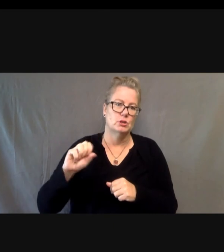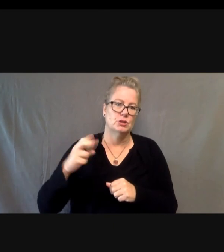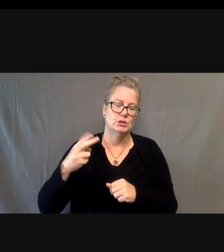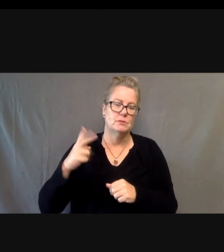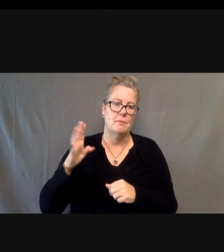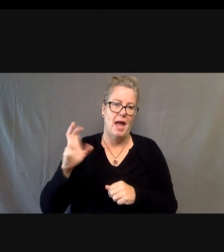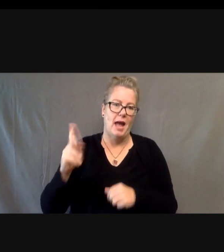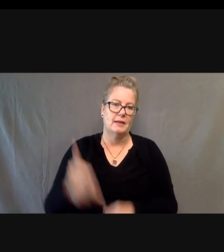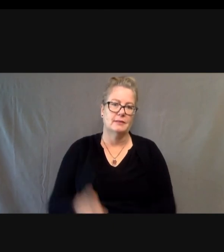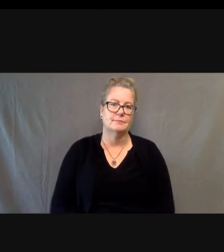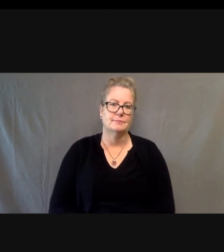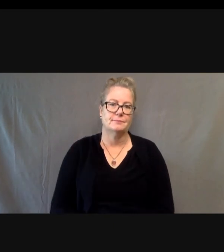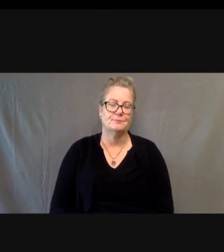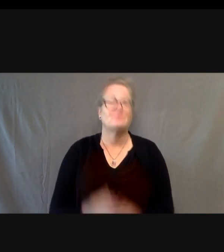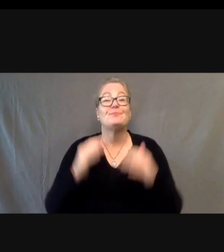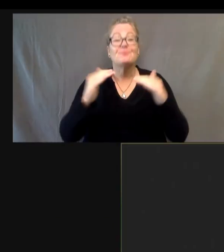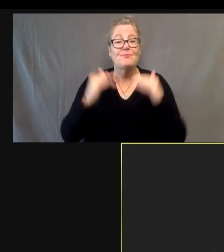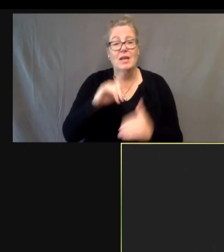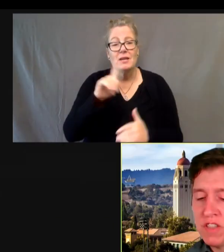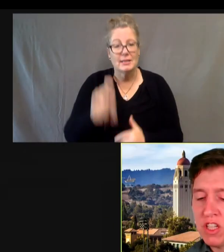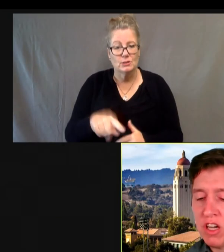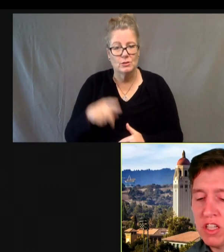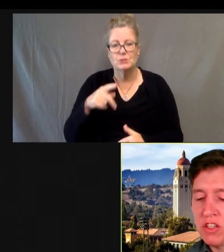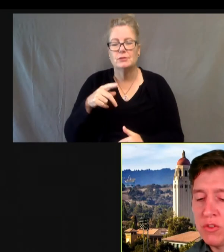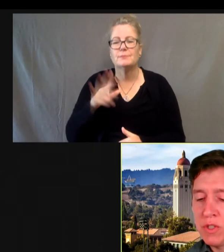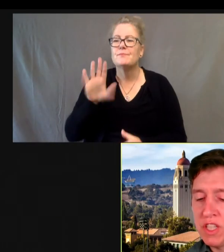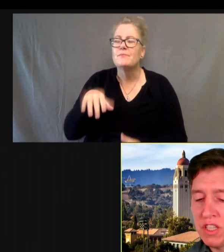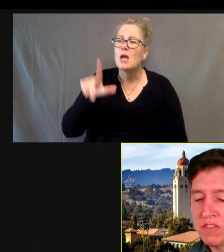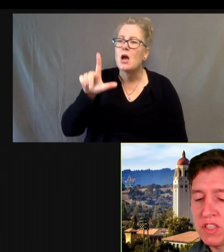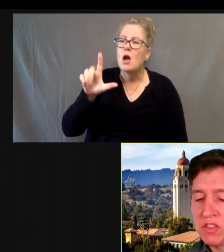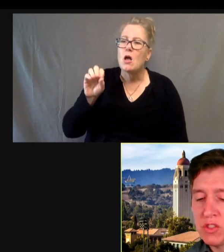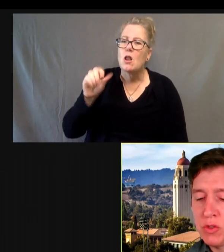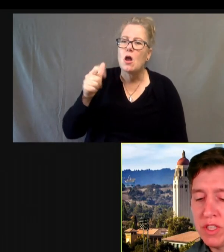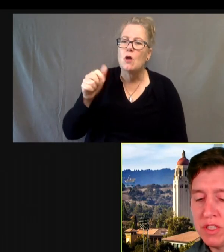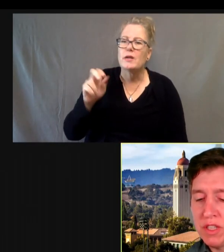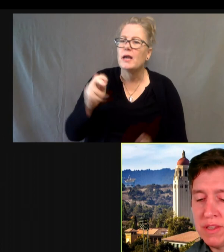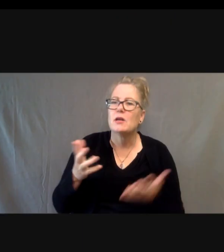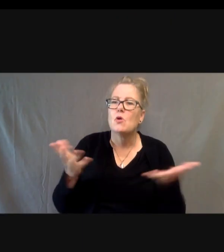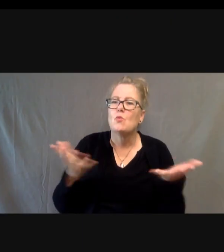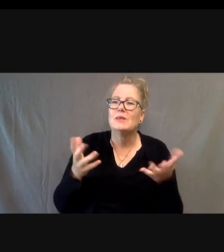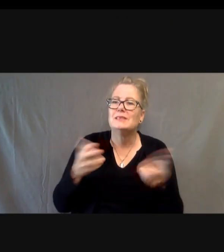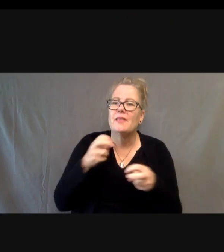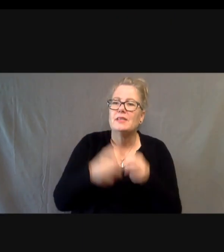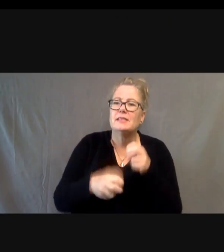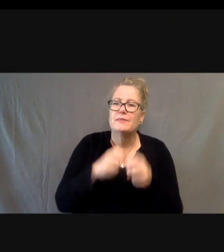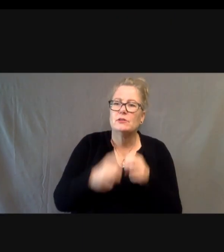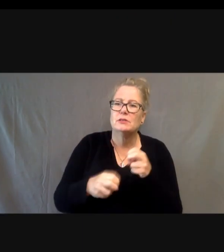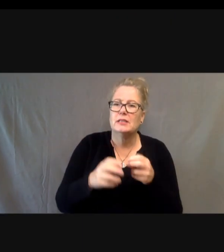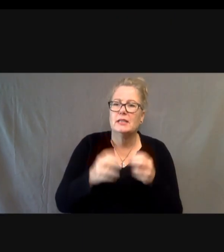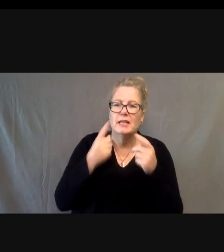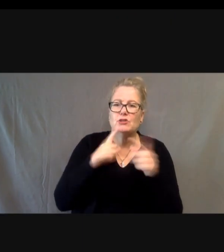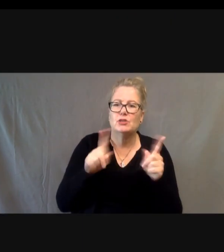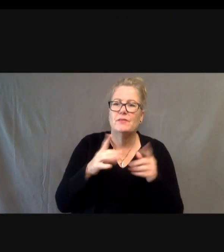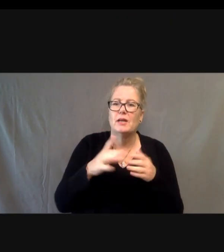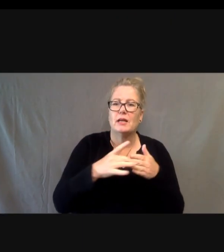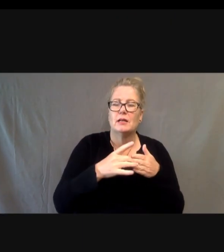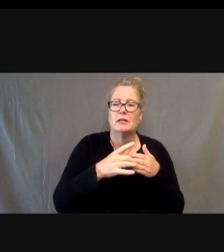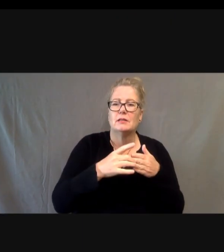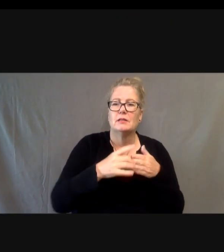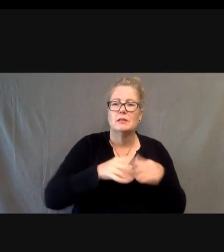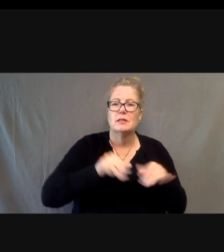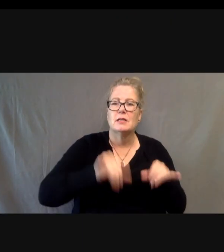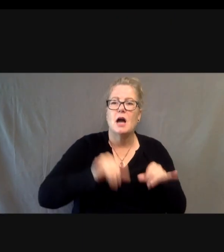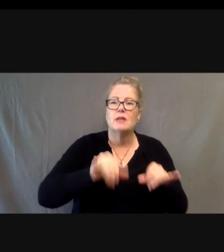Logan, what are the difficulties in achieving continuity of these student-led initiatives, and how are you addressing